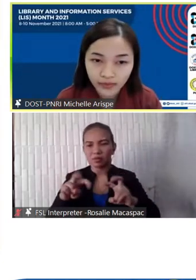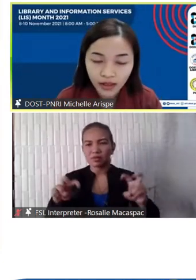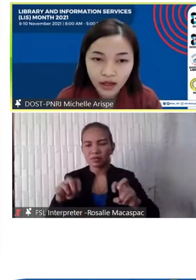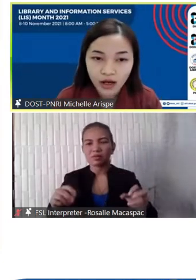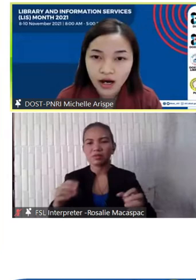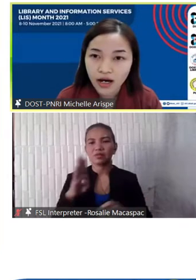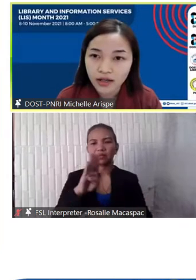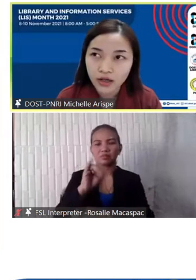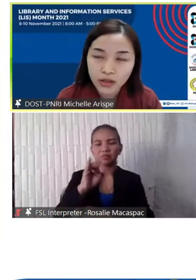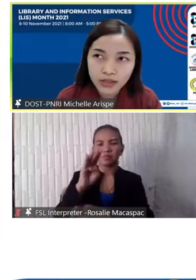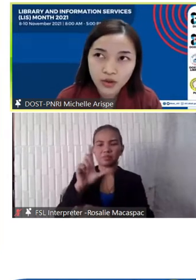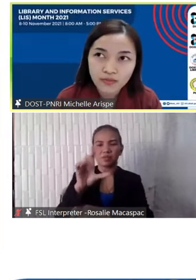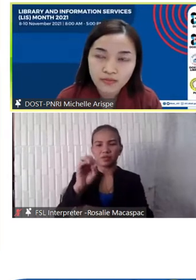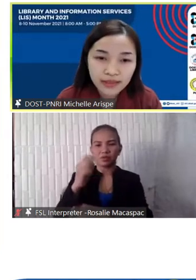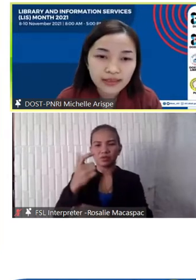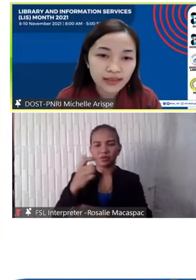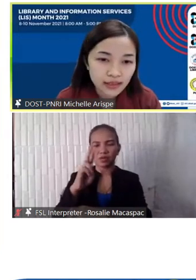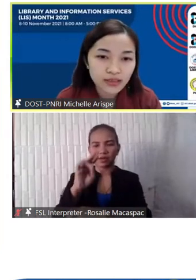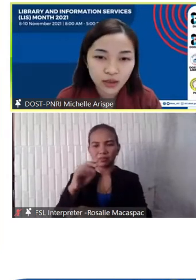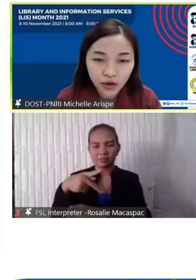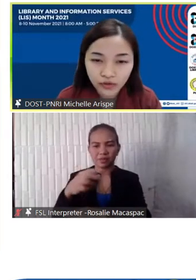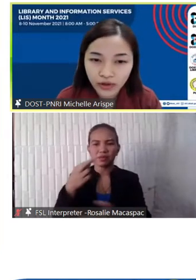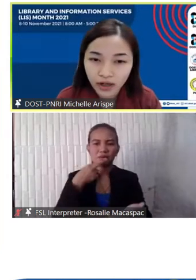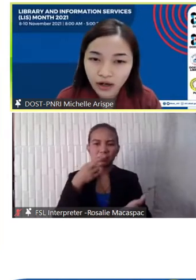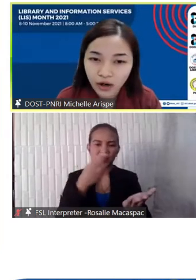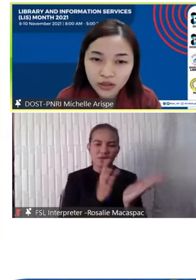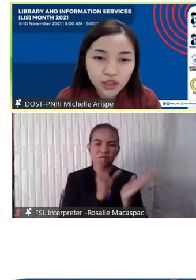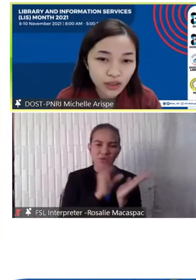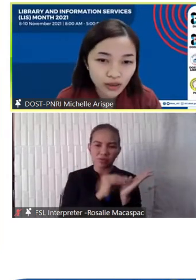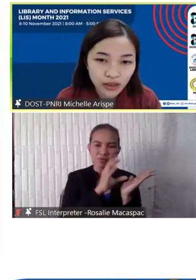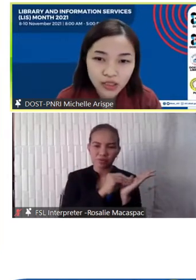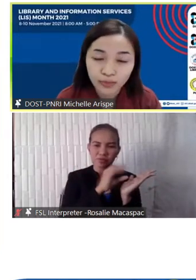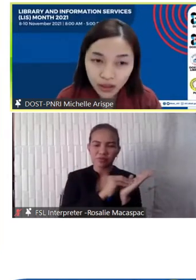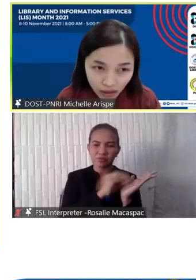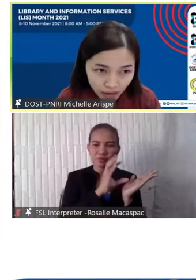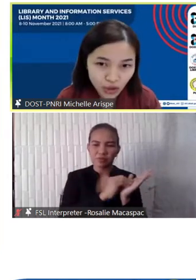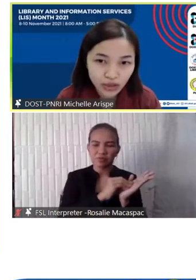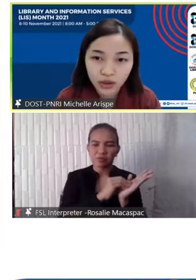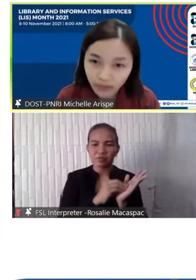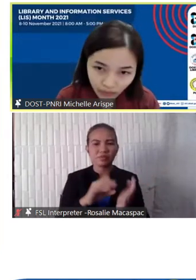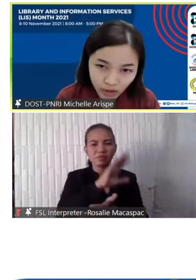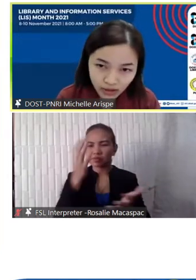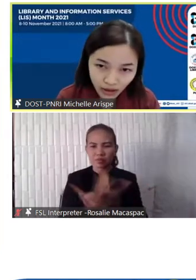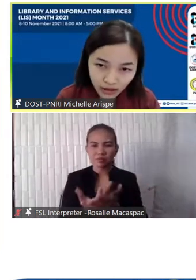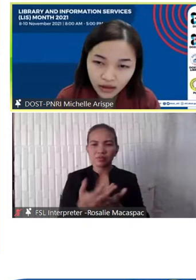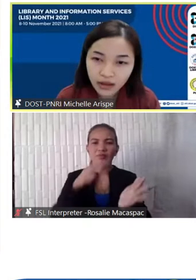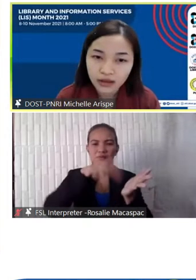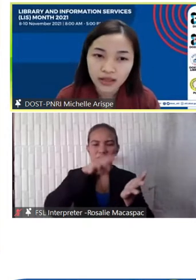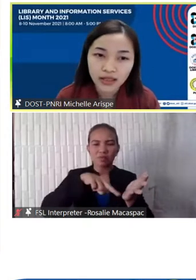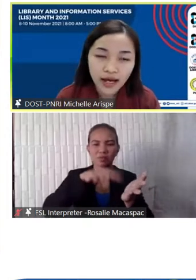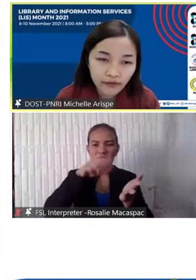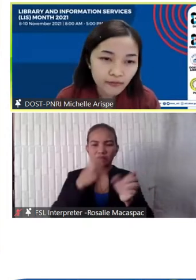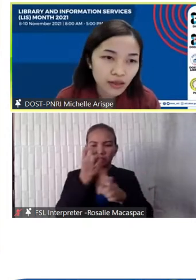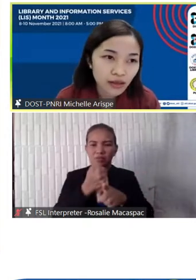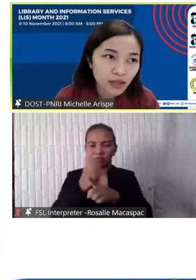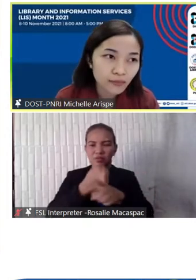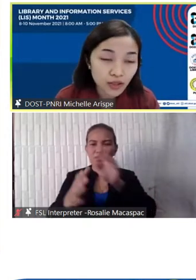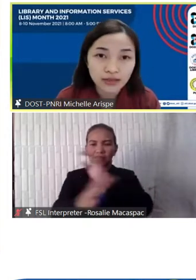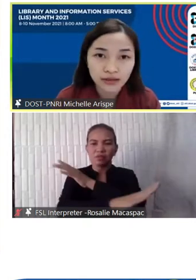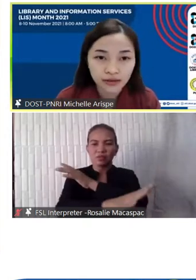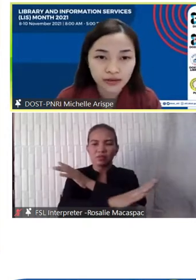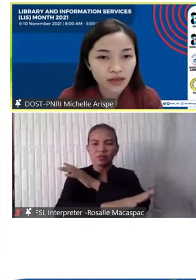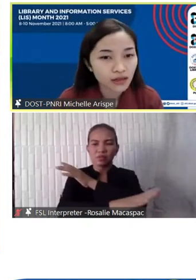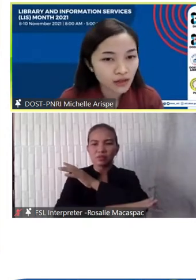records. They also build a list of all journals per country or member state that have